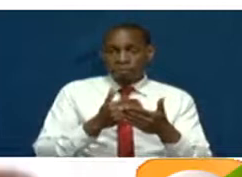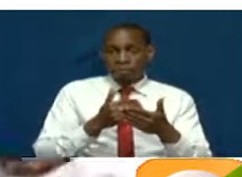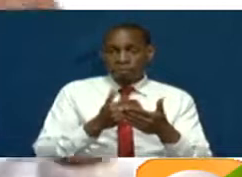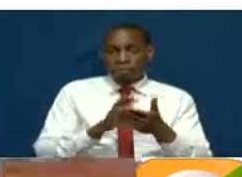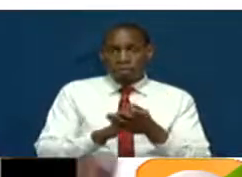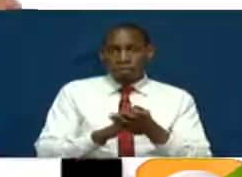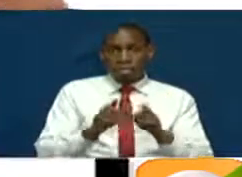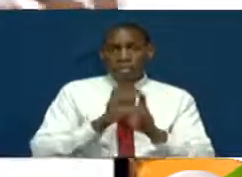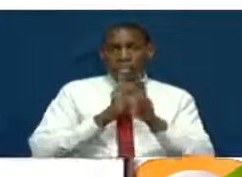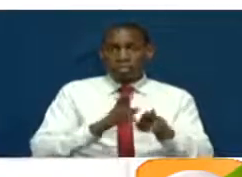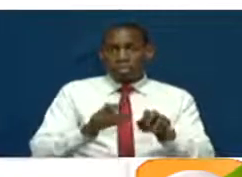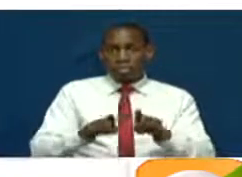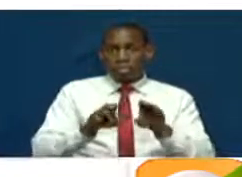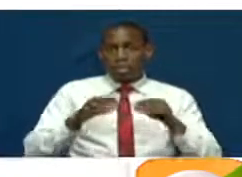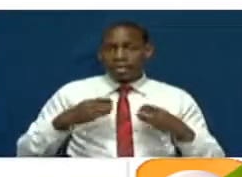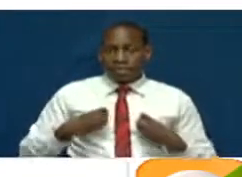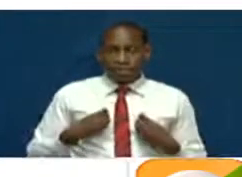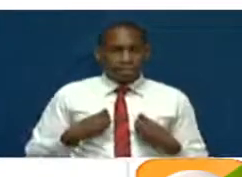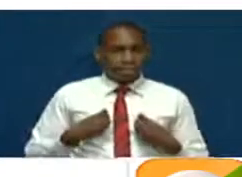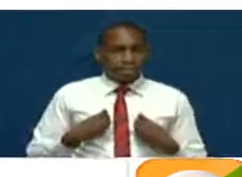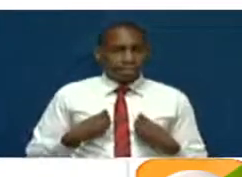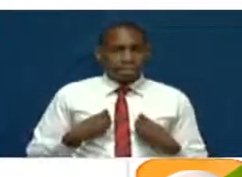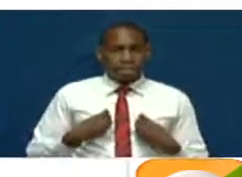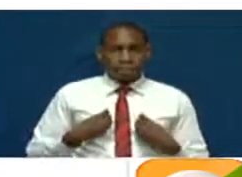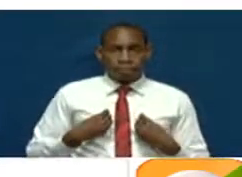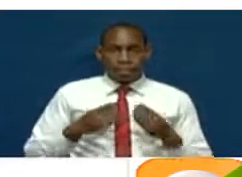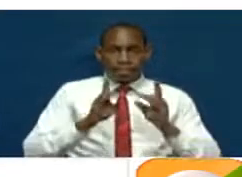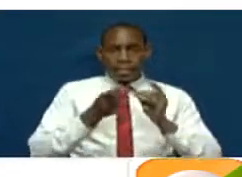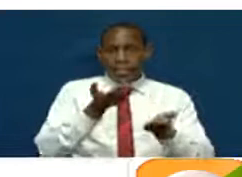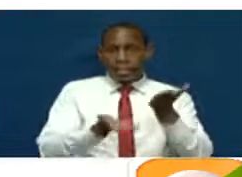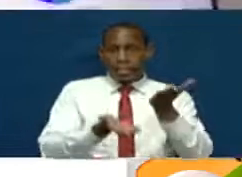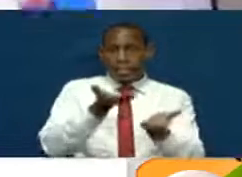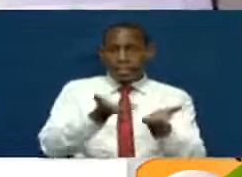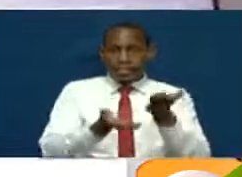pre-formatted or reports then that allow our data analysts